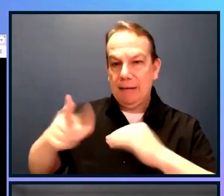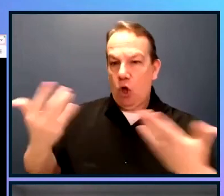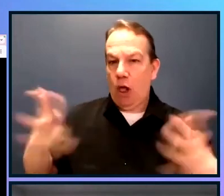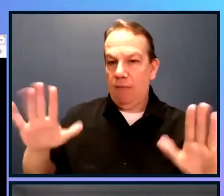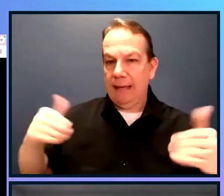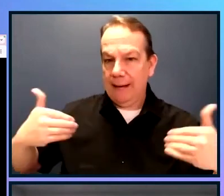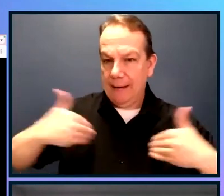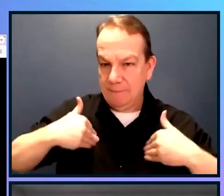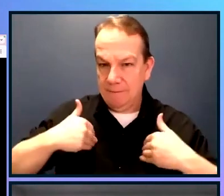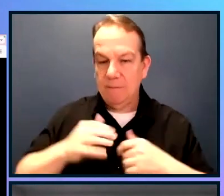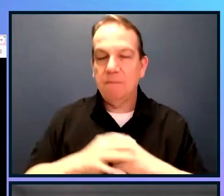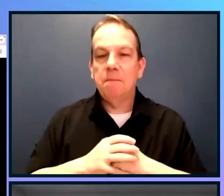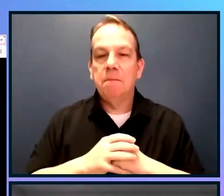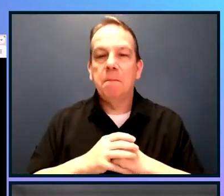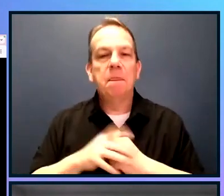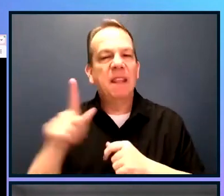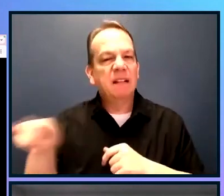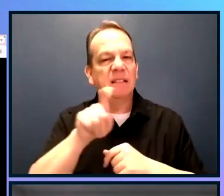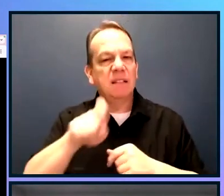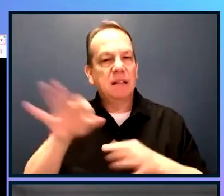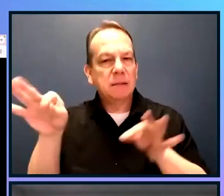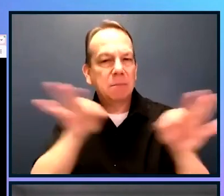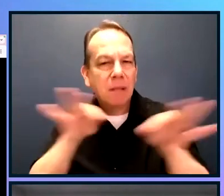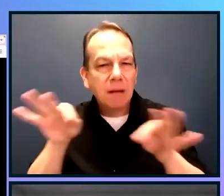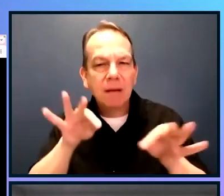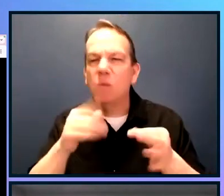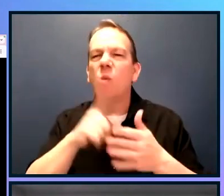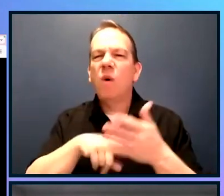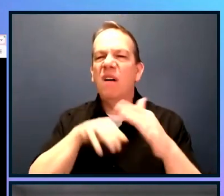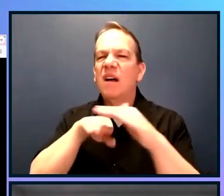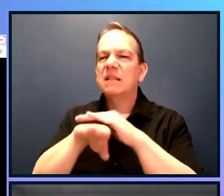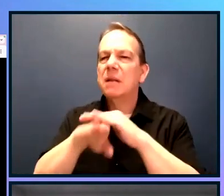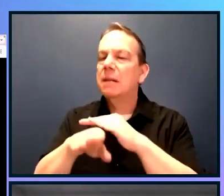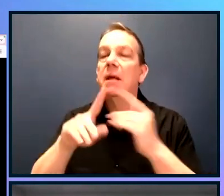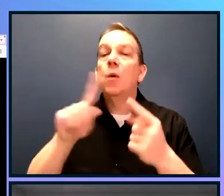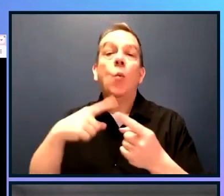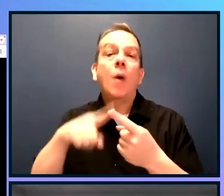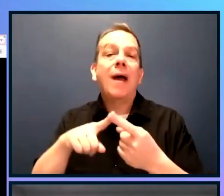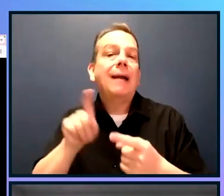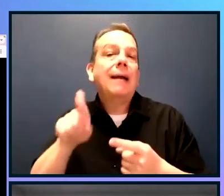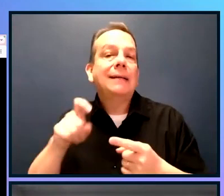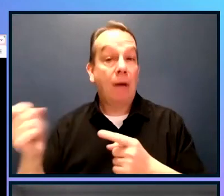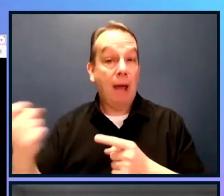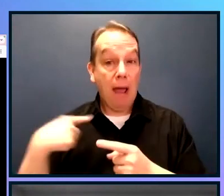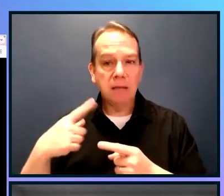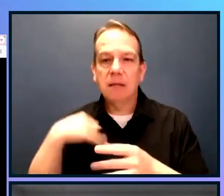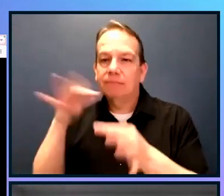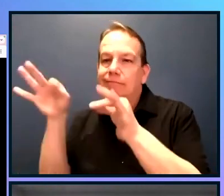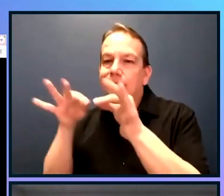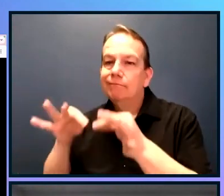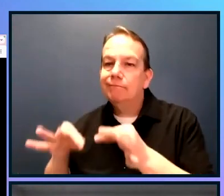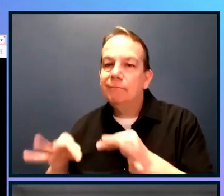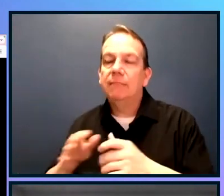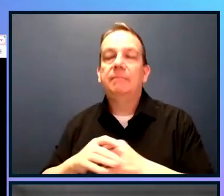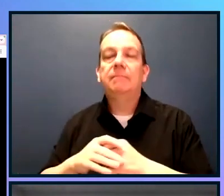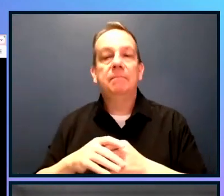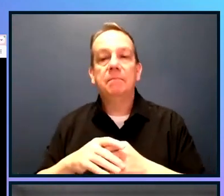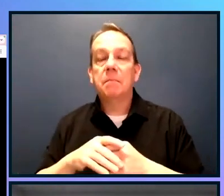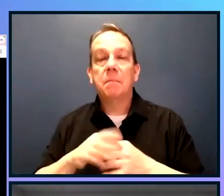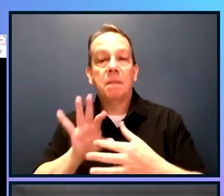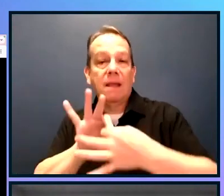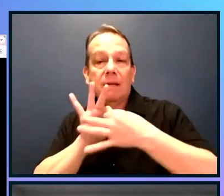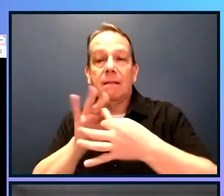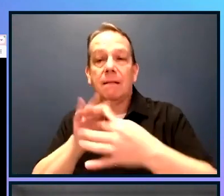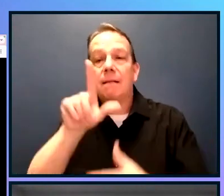We also need them to explain the importance of accessibility when that's necessary. Liaison, we wanted them to work with the